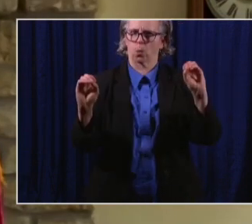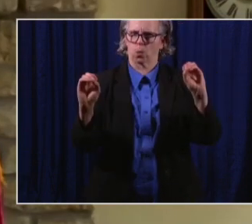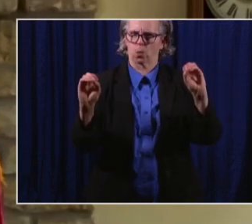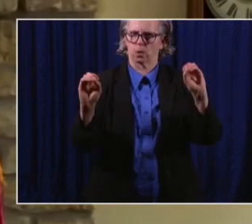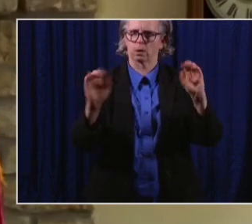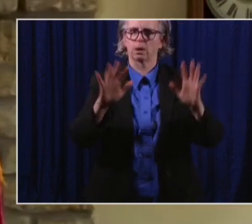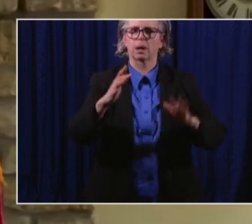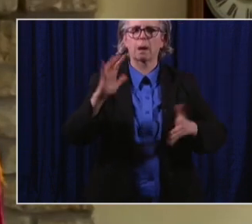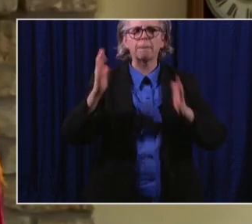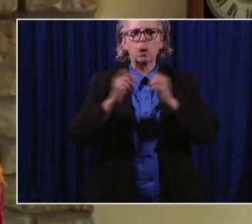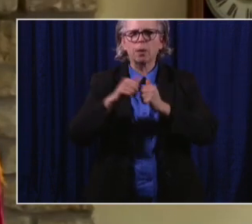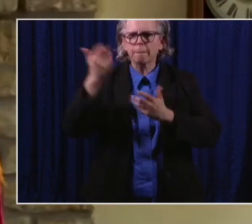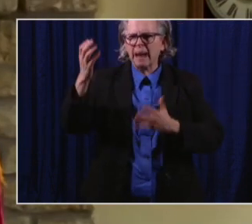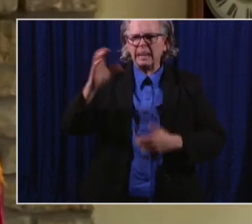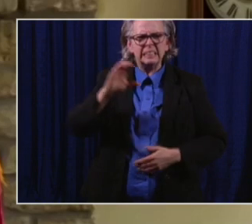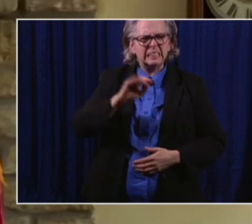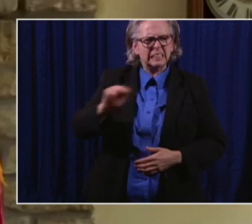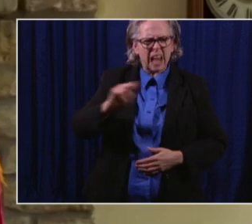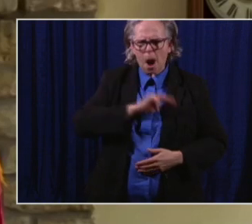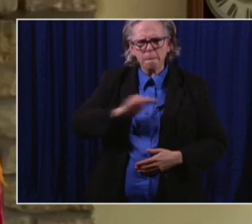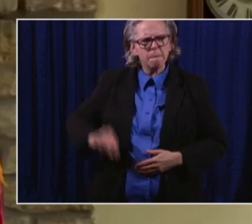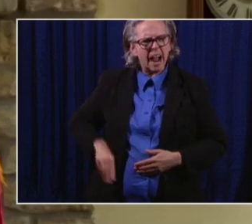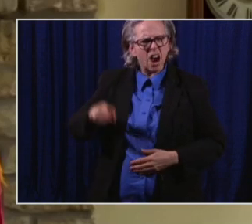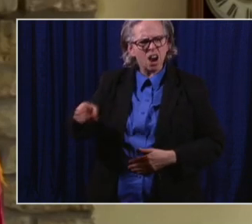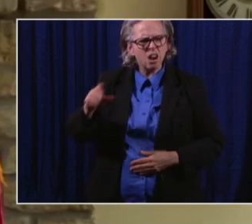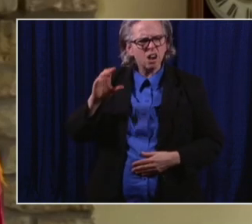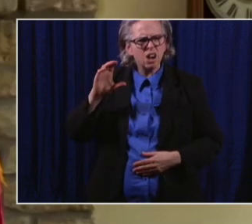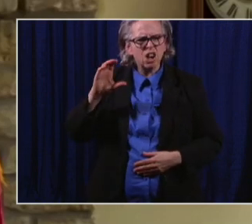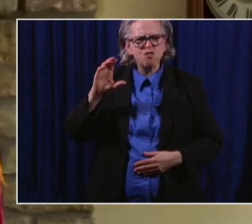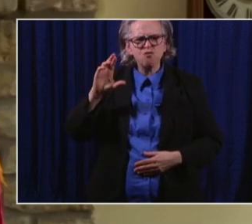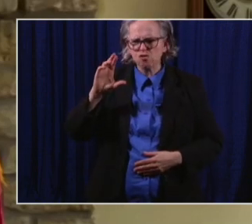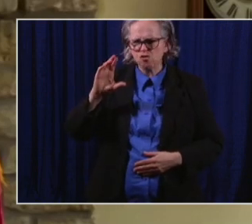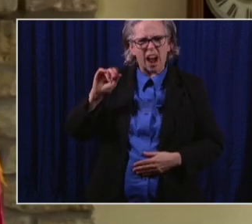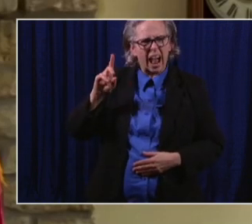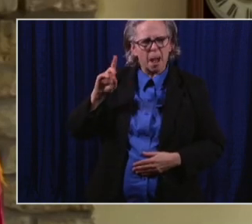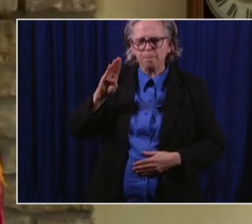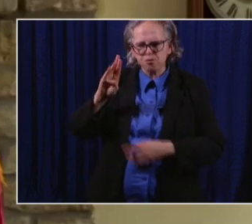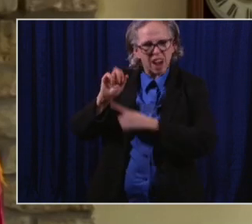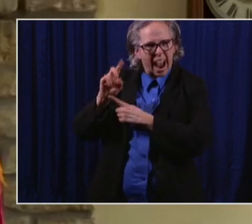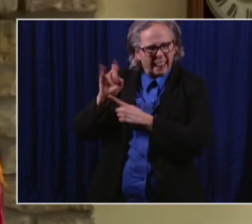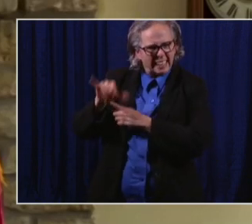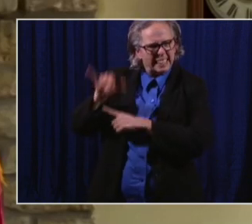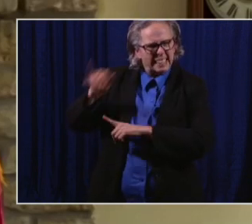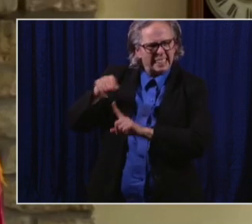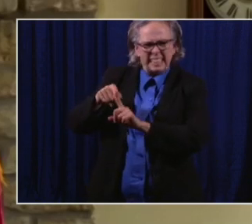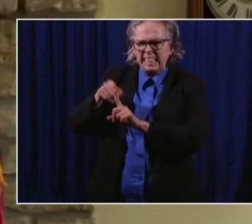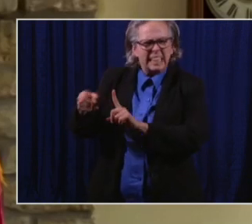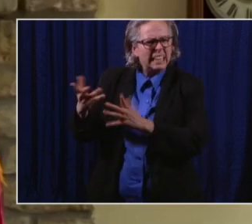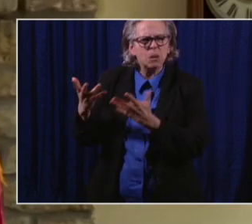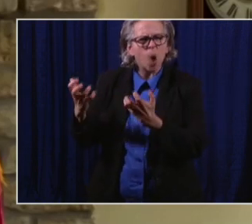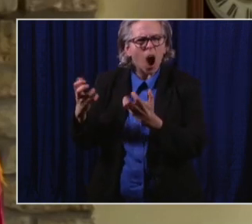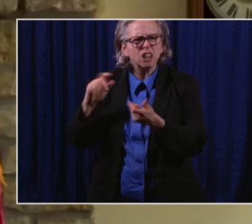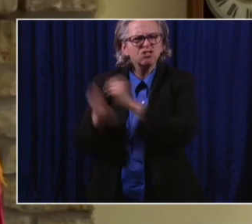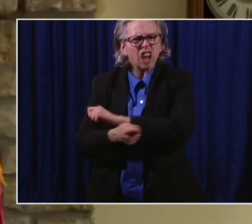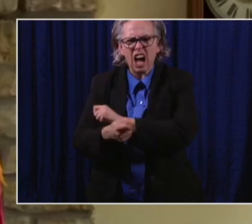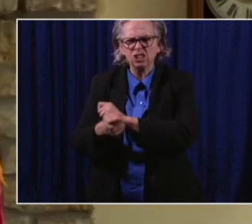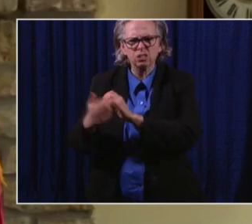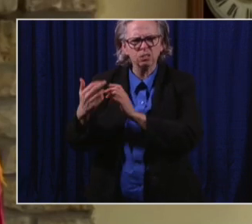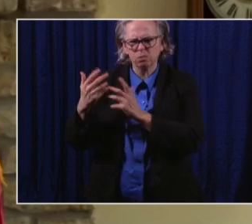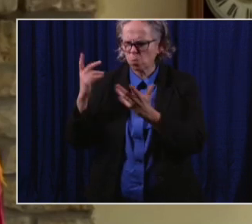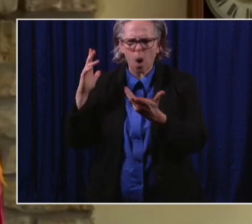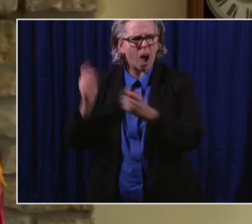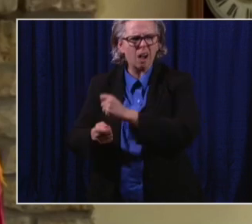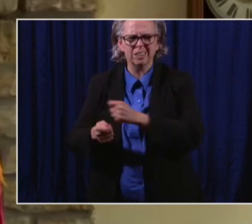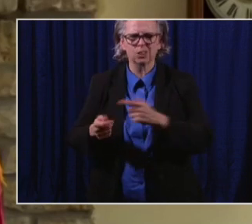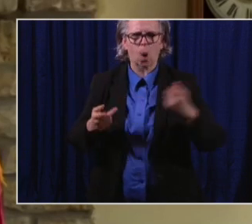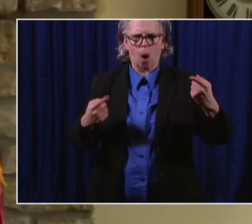Cincinnati who wants us to change it. So we take all the information and we try to balance these things.